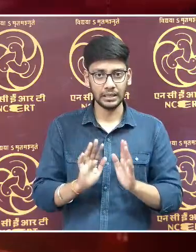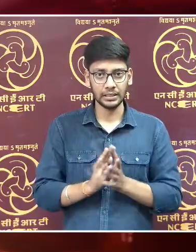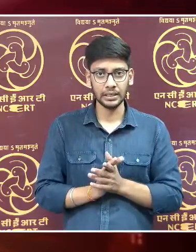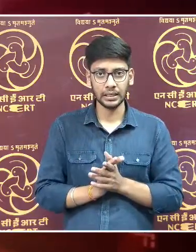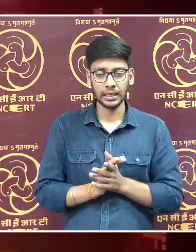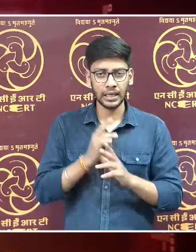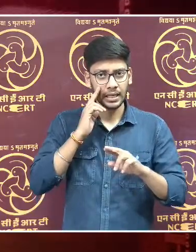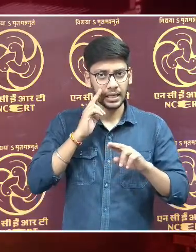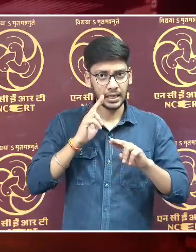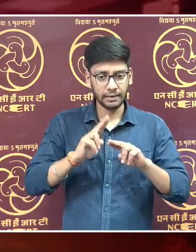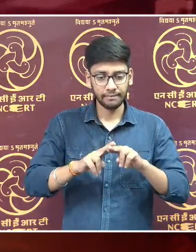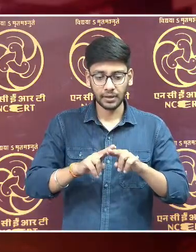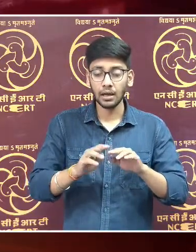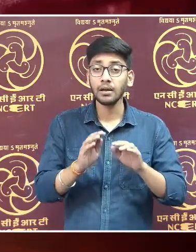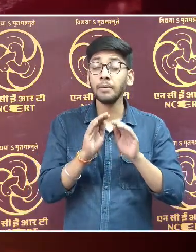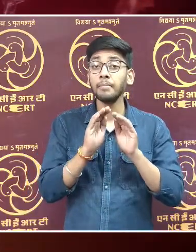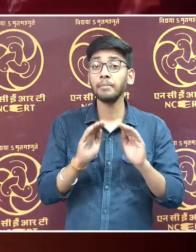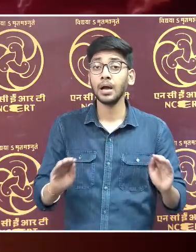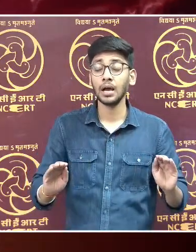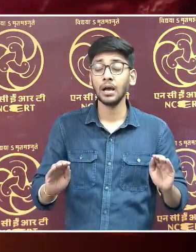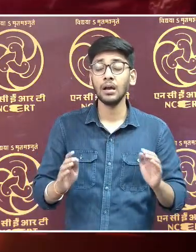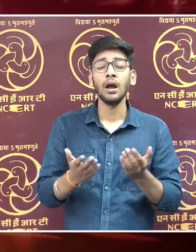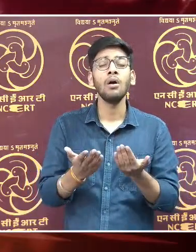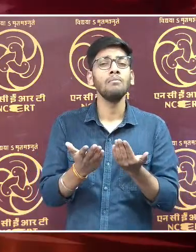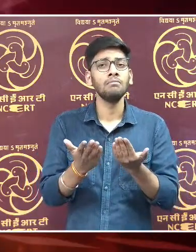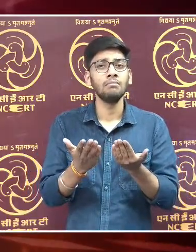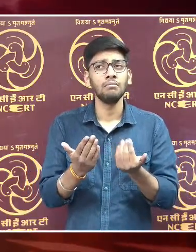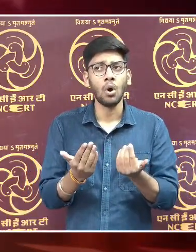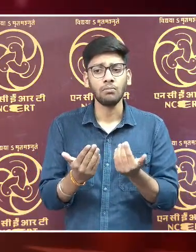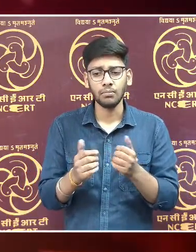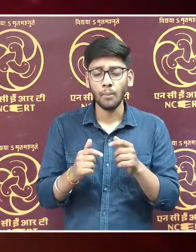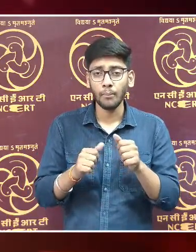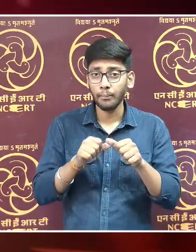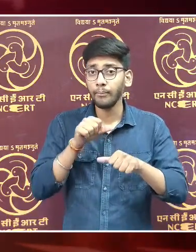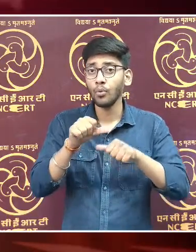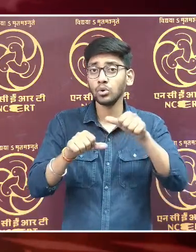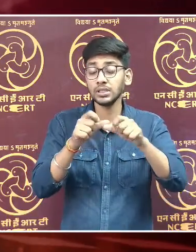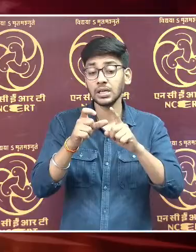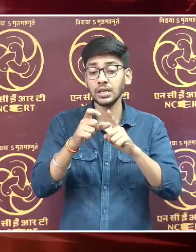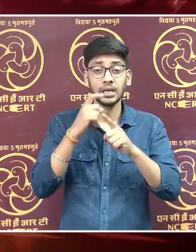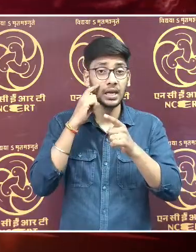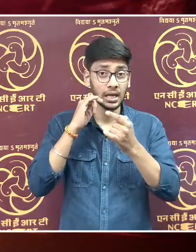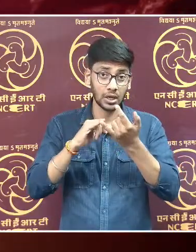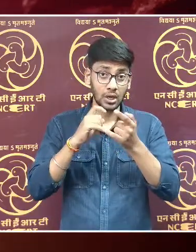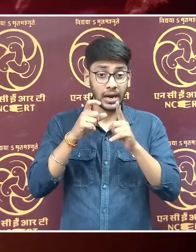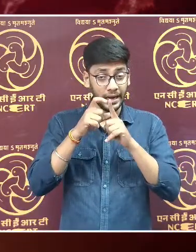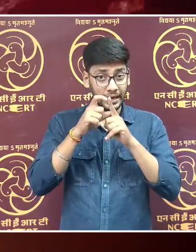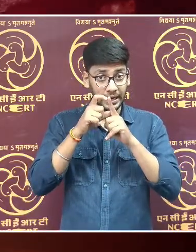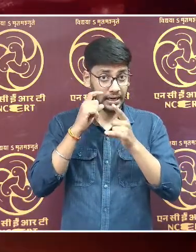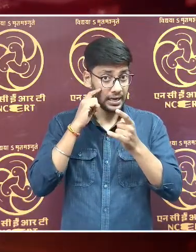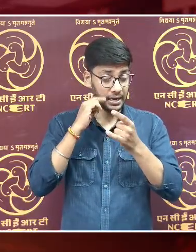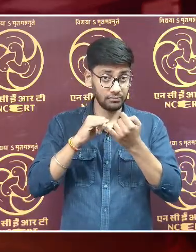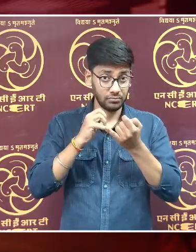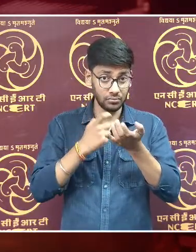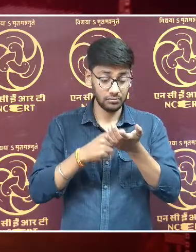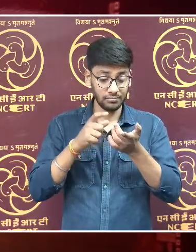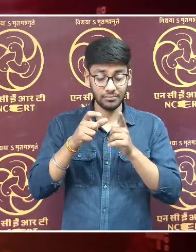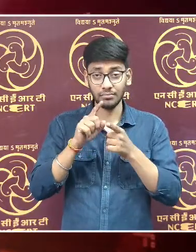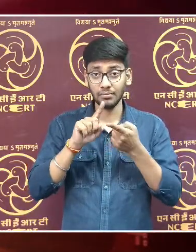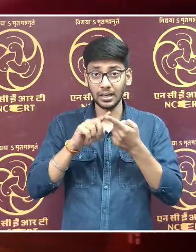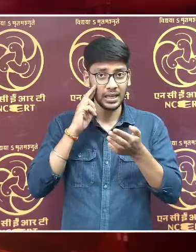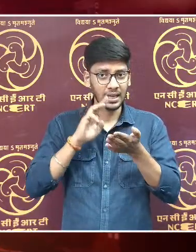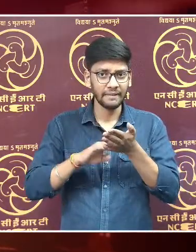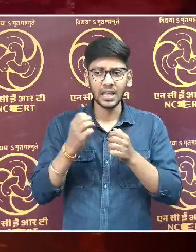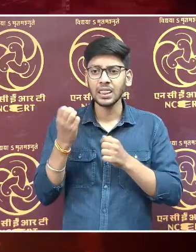child who has maybe possible processing disorder. And when you say cold and cough, if within a